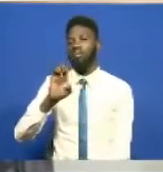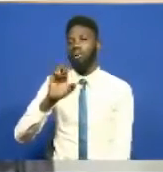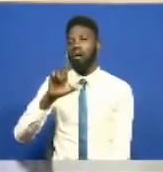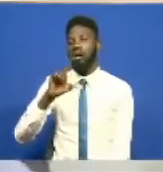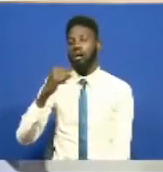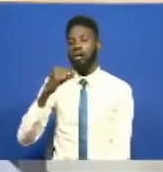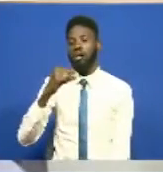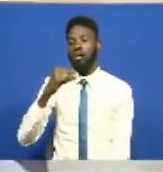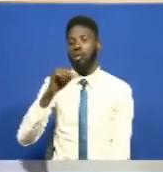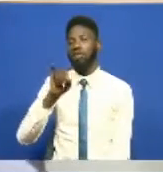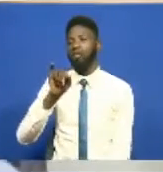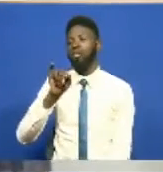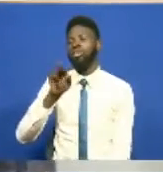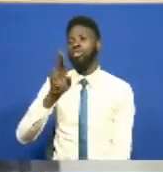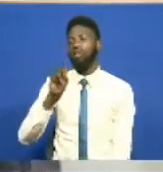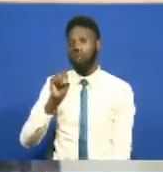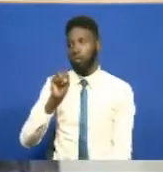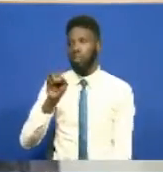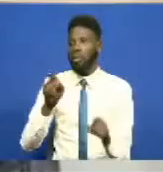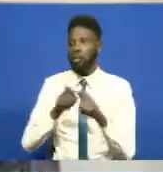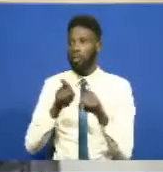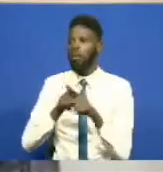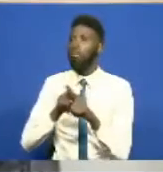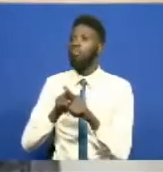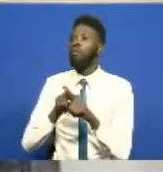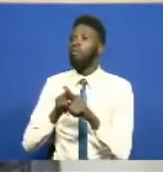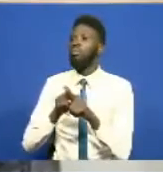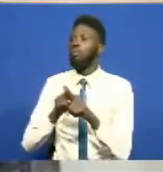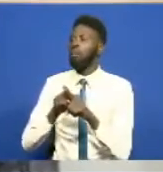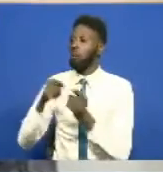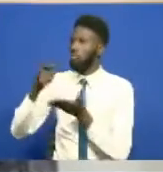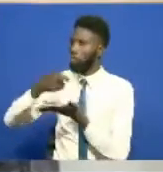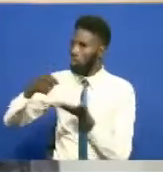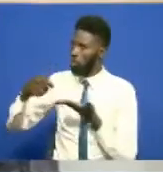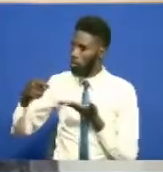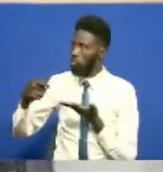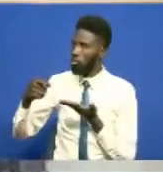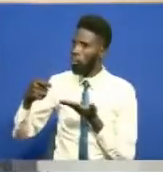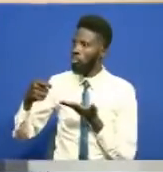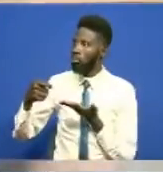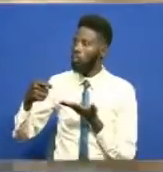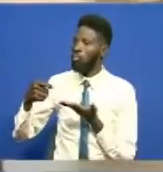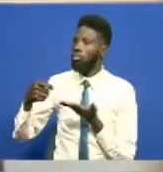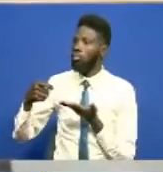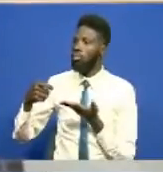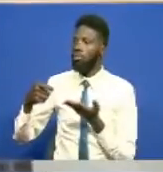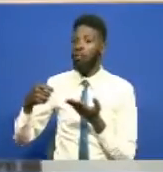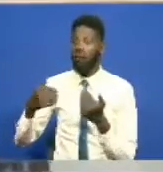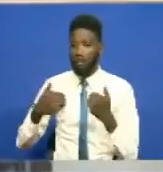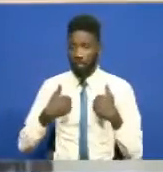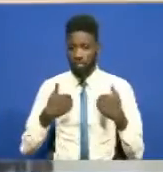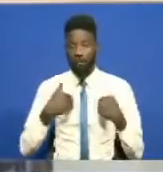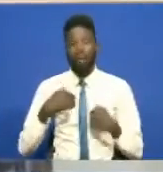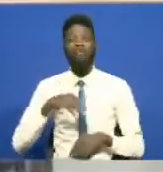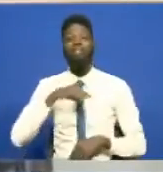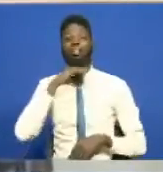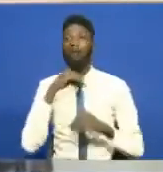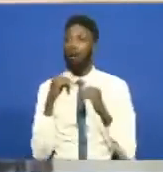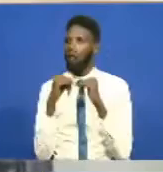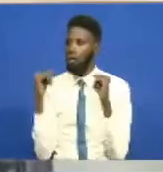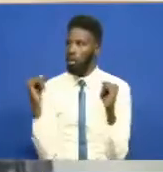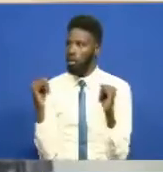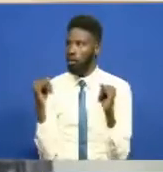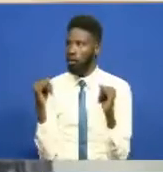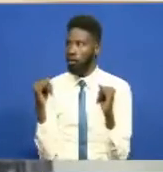this, we still have also a credit convention, right? And there is a deadline. There is a deadline, which